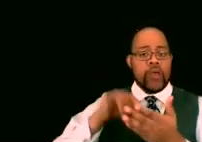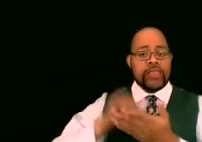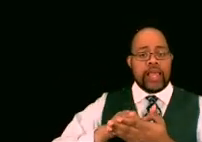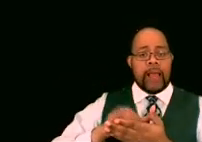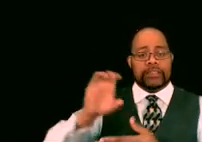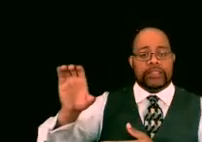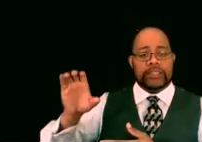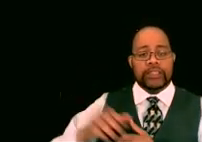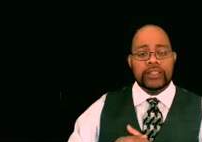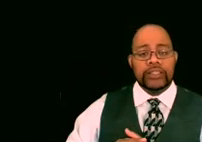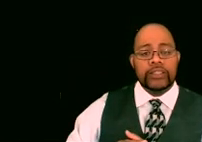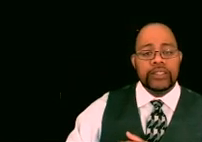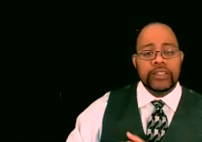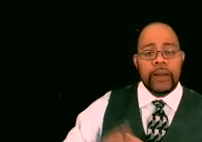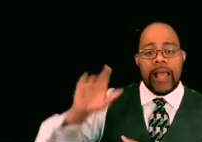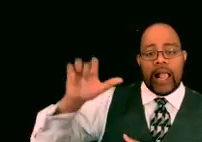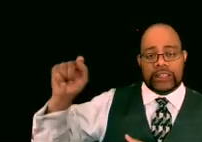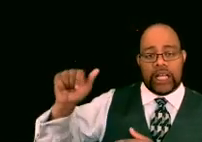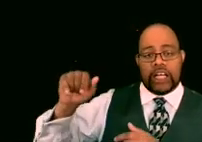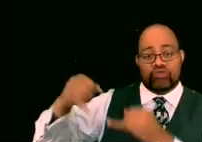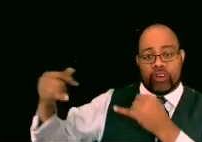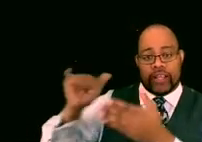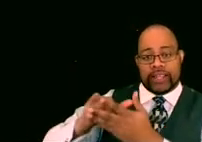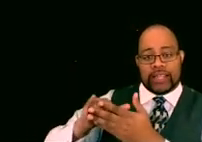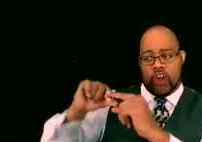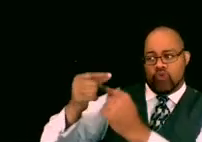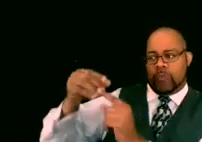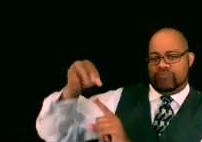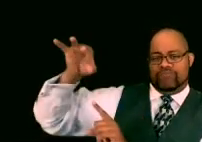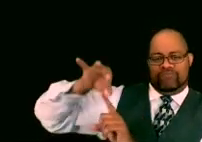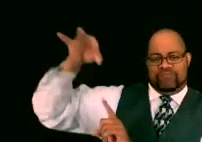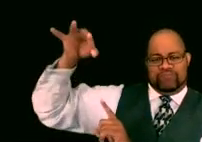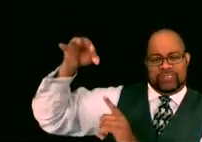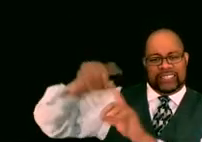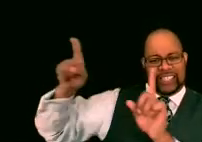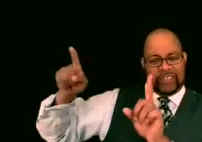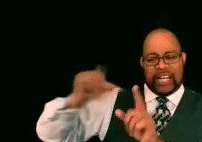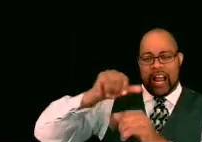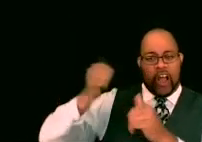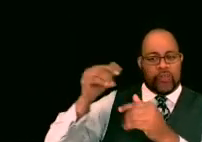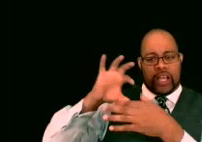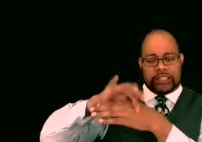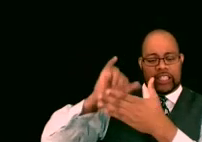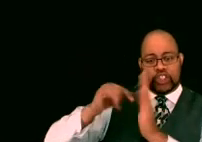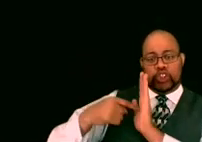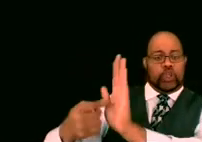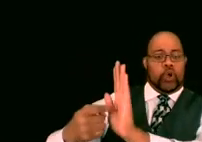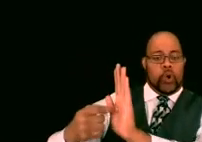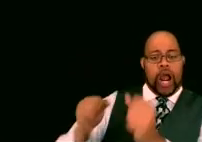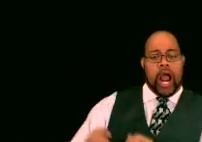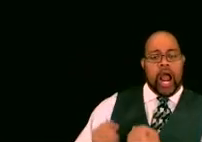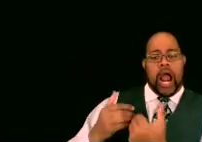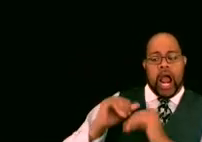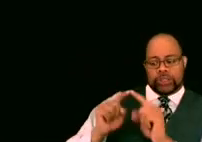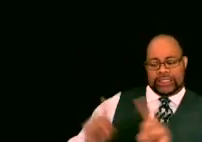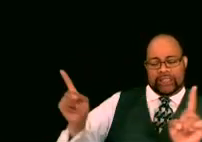Burkholderia lata type strain is actually an outgroup in this phylogeny, and in any other context other than actually showing how